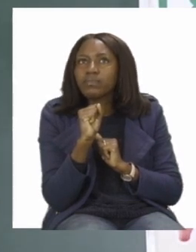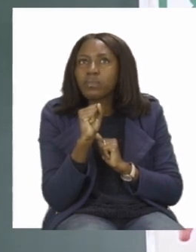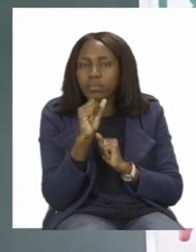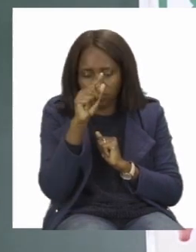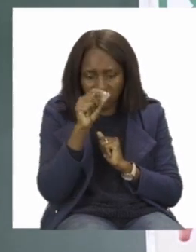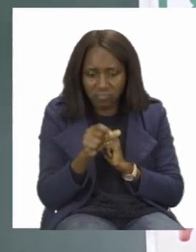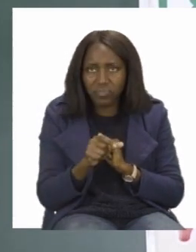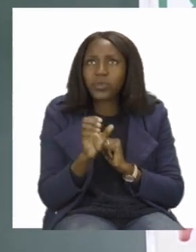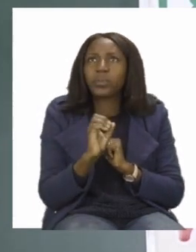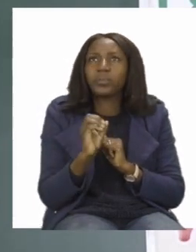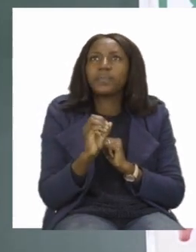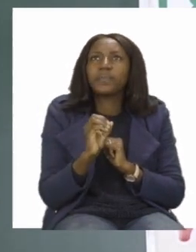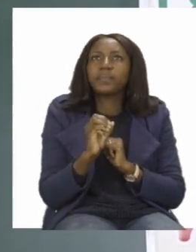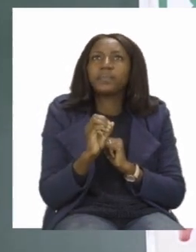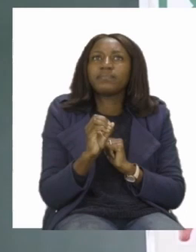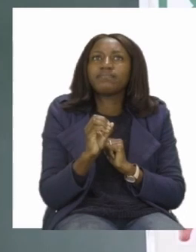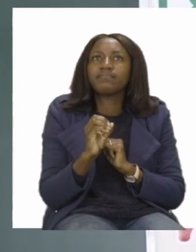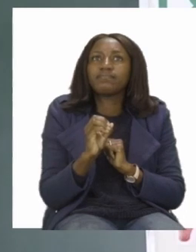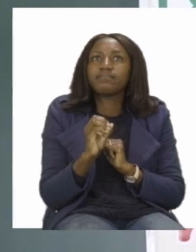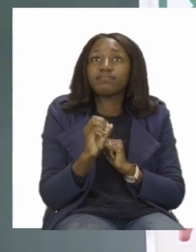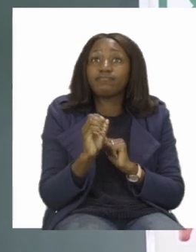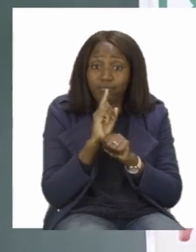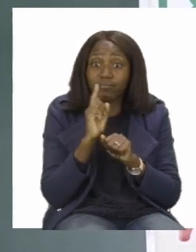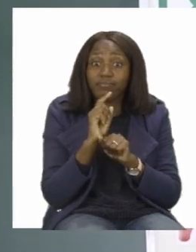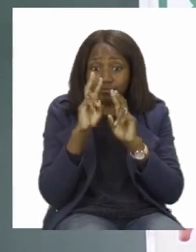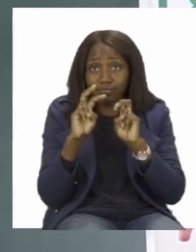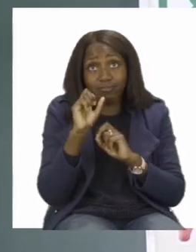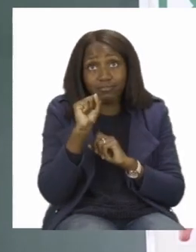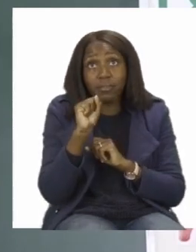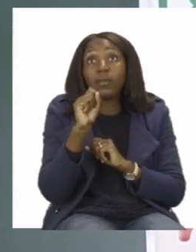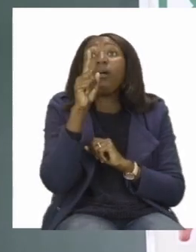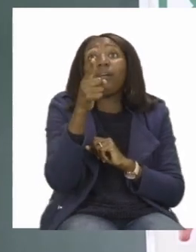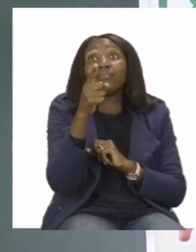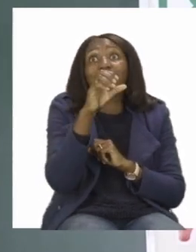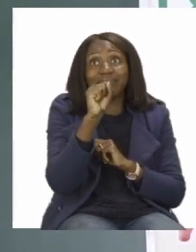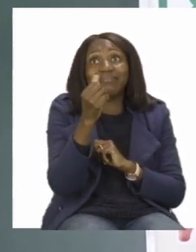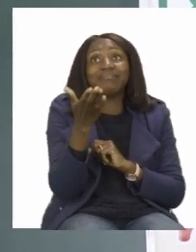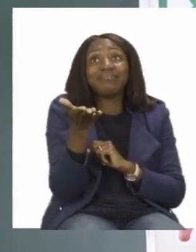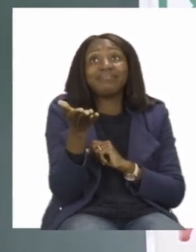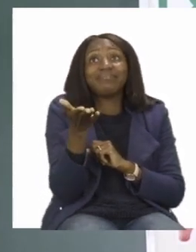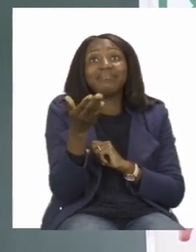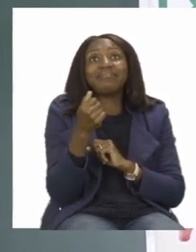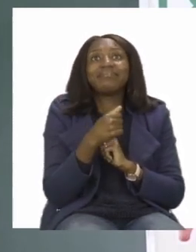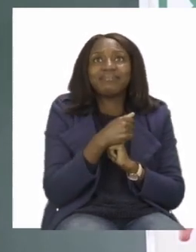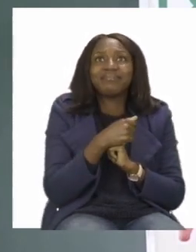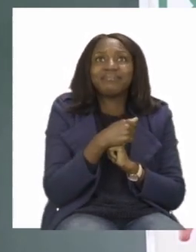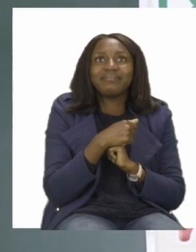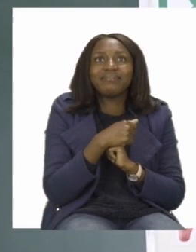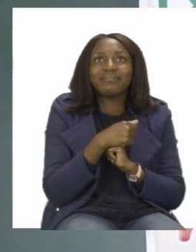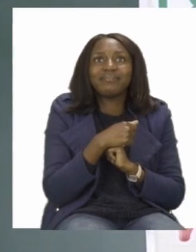is nothing here. There is no S. Remember, we're looking for an S. There we go. I found one. So there's an